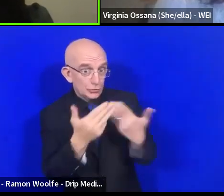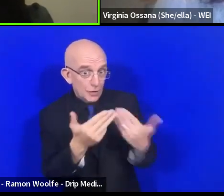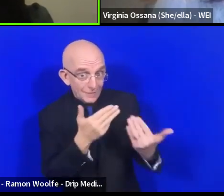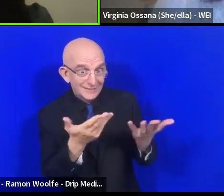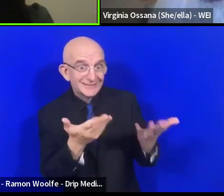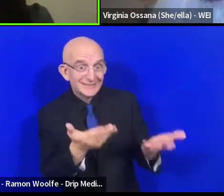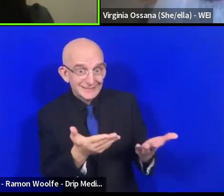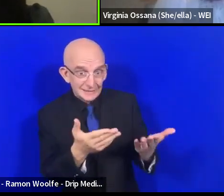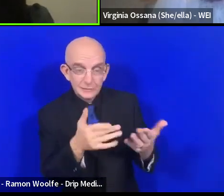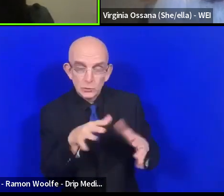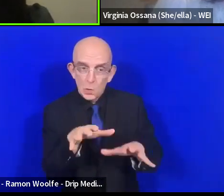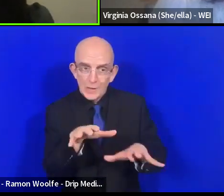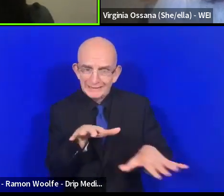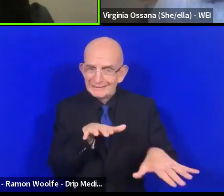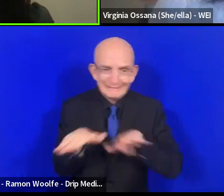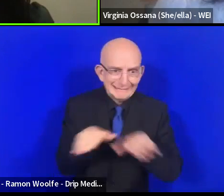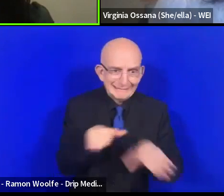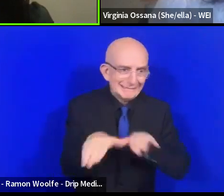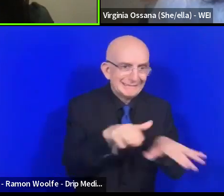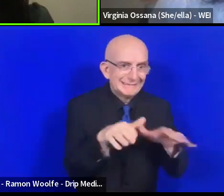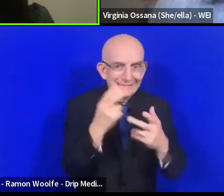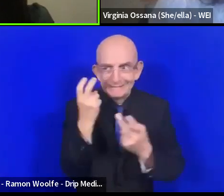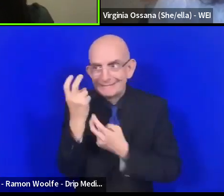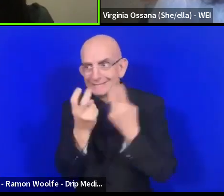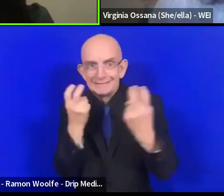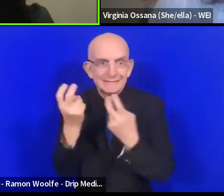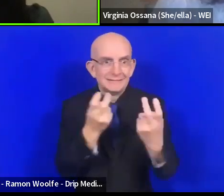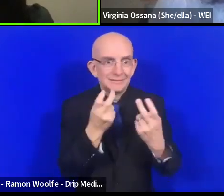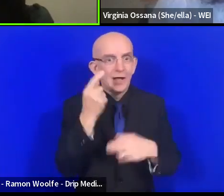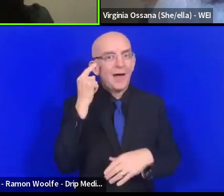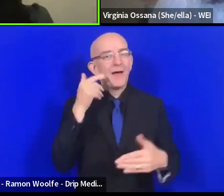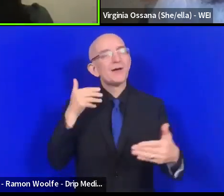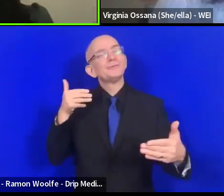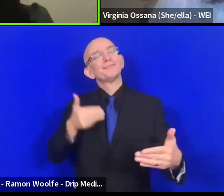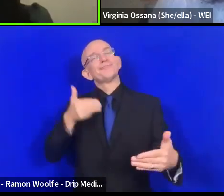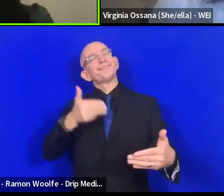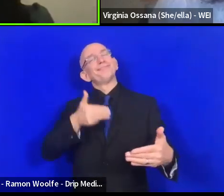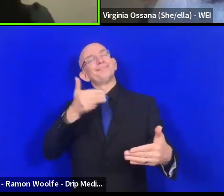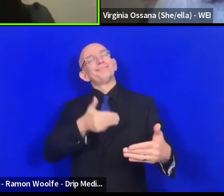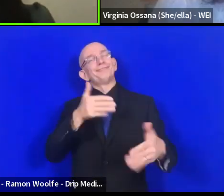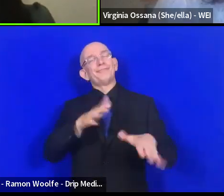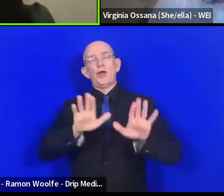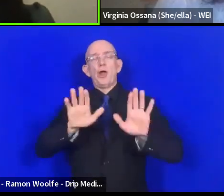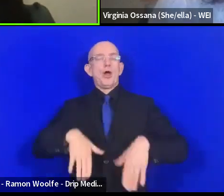that that actually made more sense than what we were originally planning.